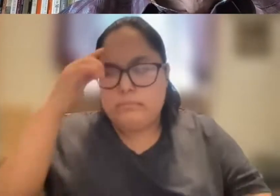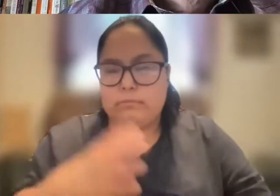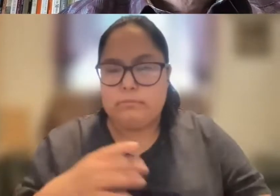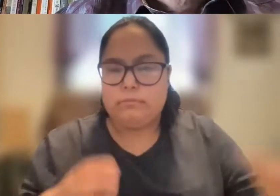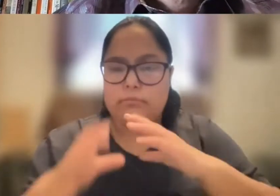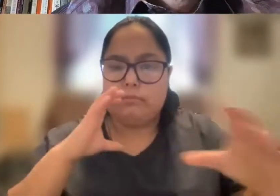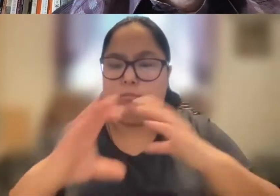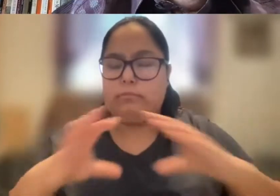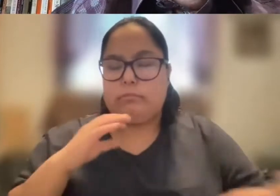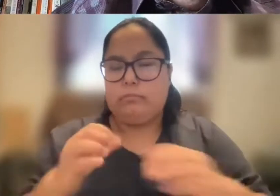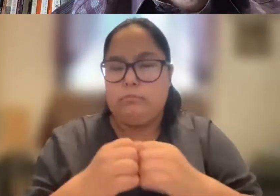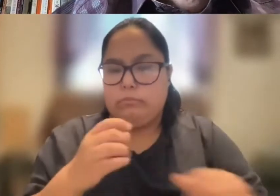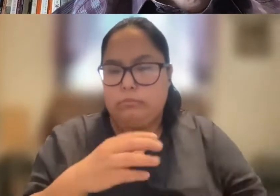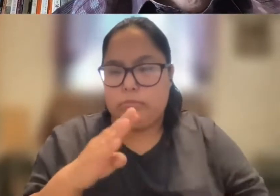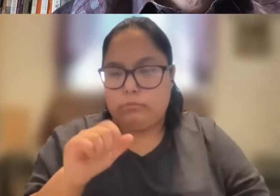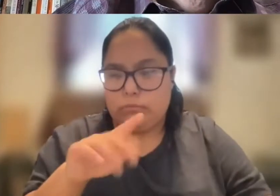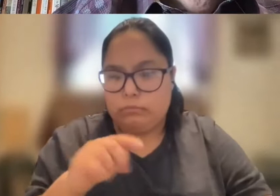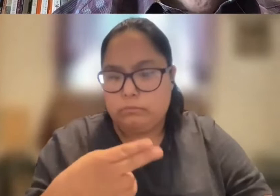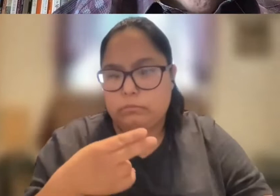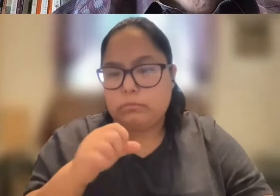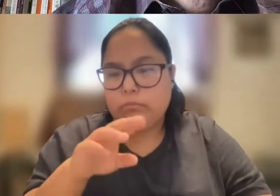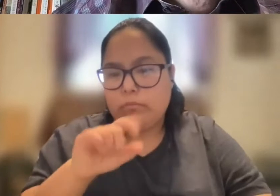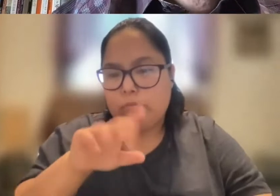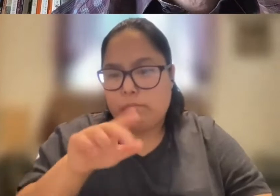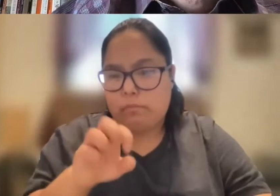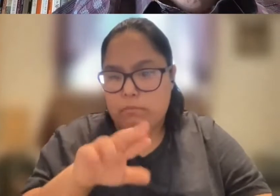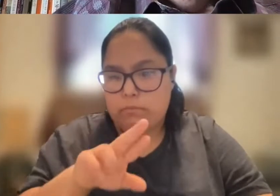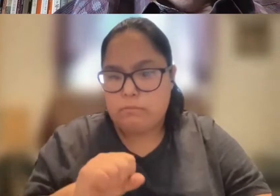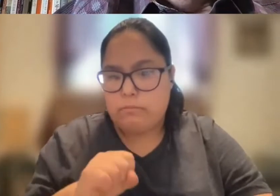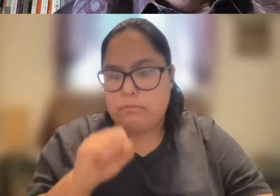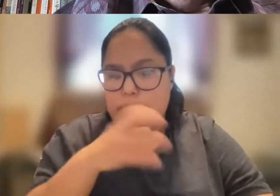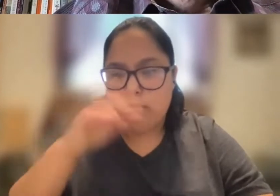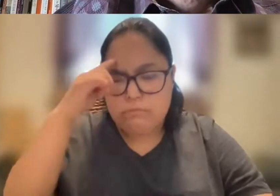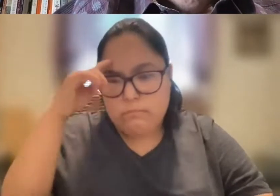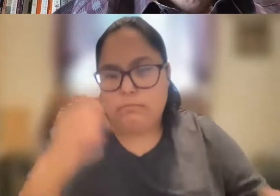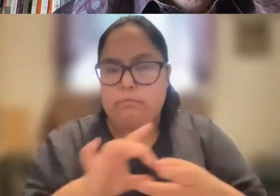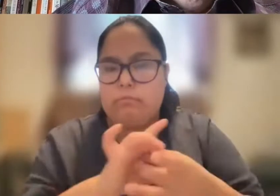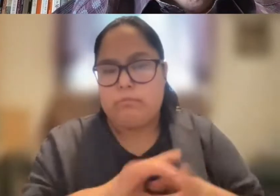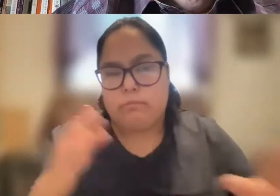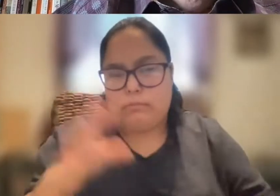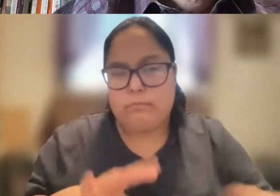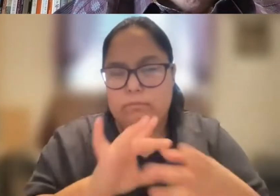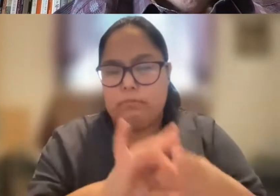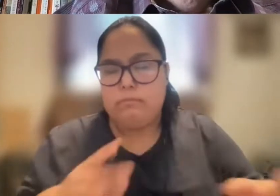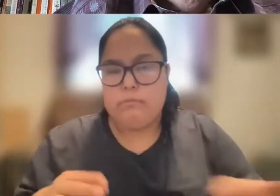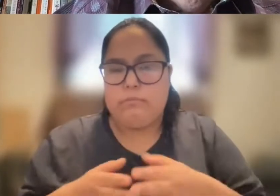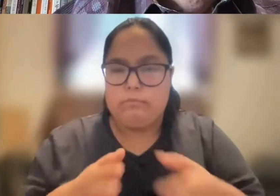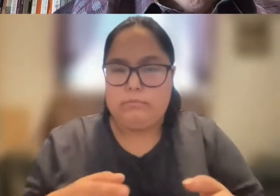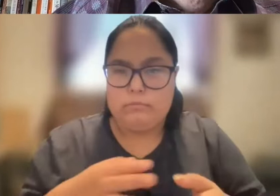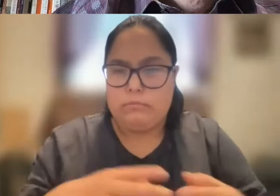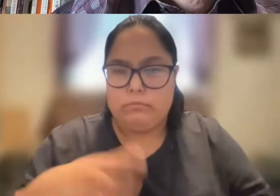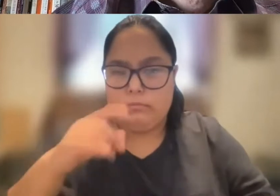the Brit soldiers. I thought we had a connection. I thought we were on the same wavelength